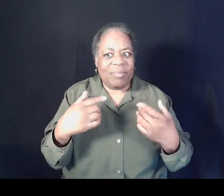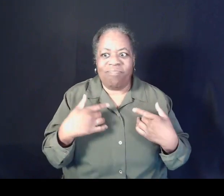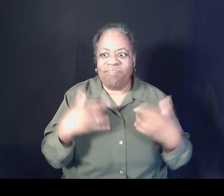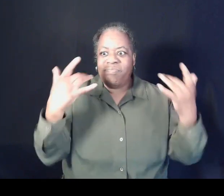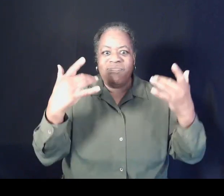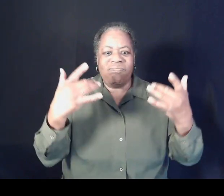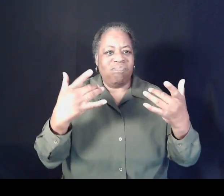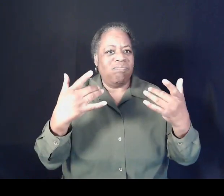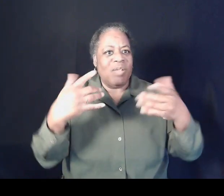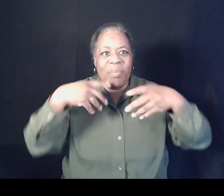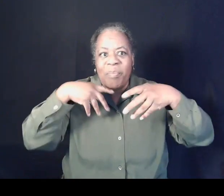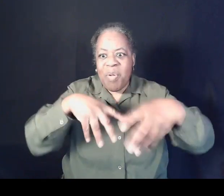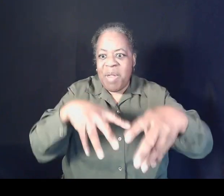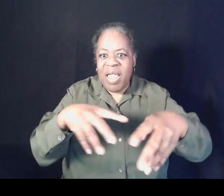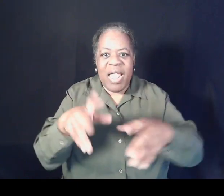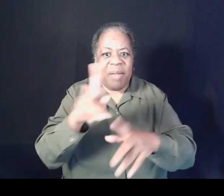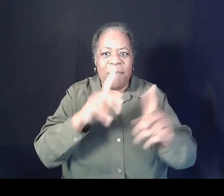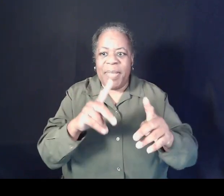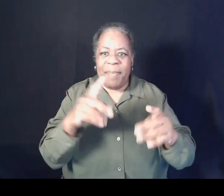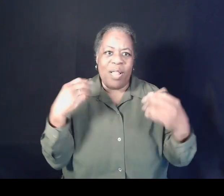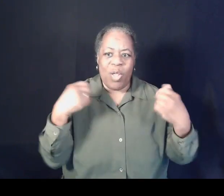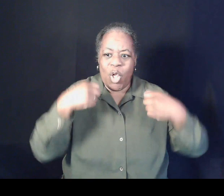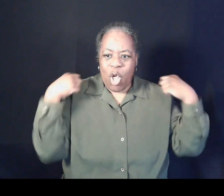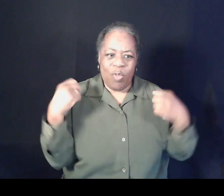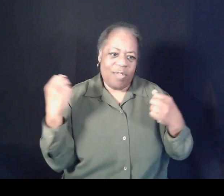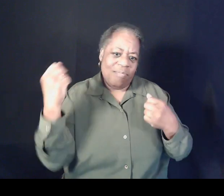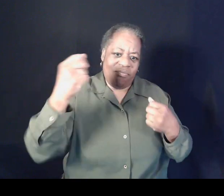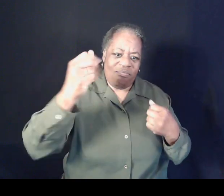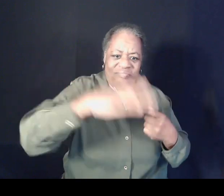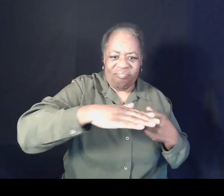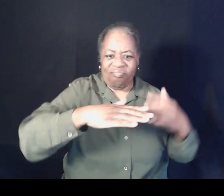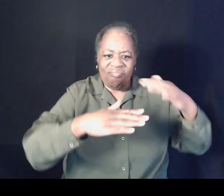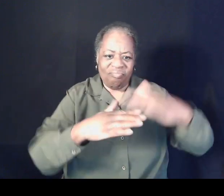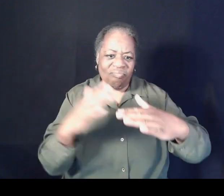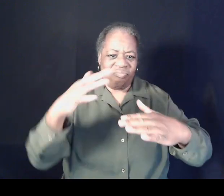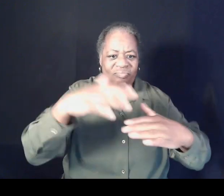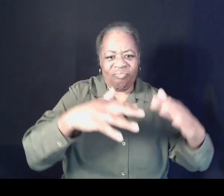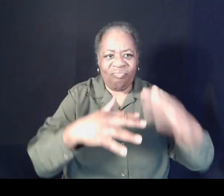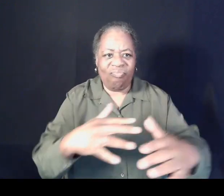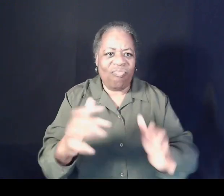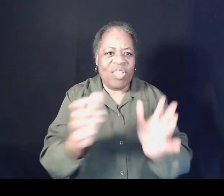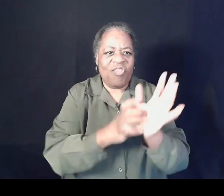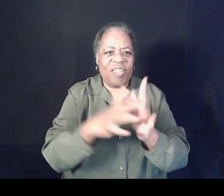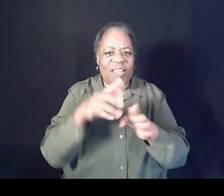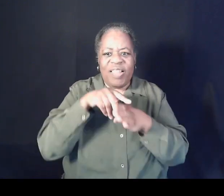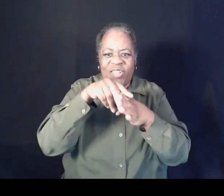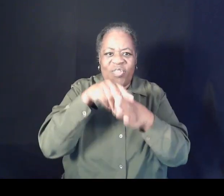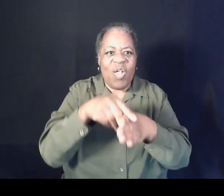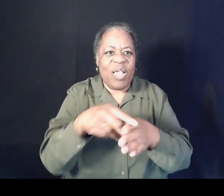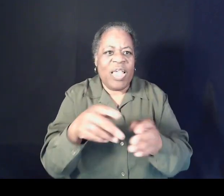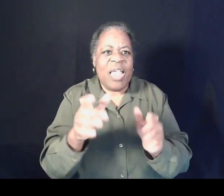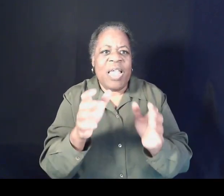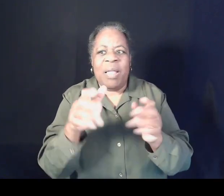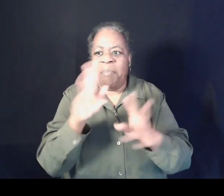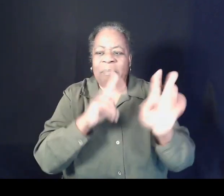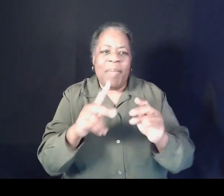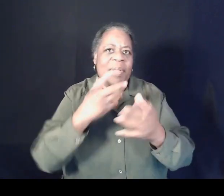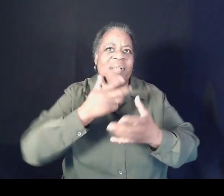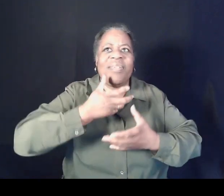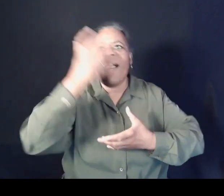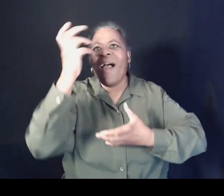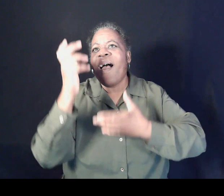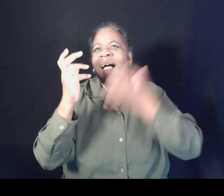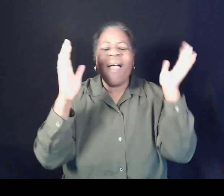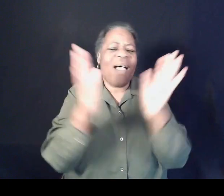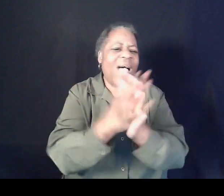cloaks on the ground as Jesus enters the city on a donkey, and the crowds are shouting, "Hallelujah! Praise to the Son of David," and all sorts